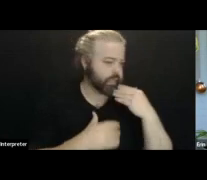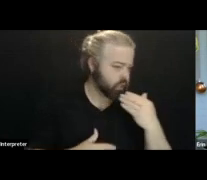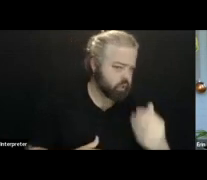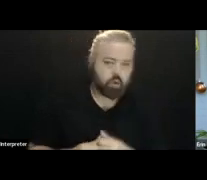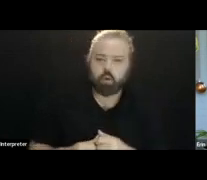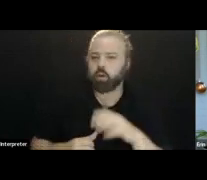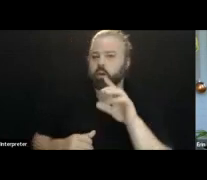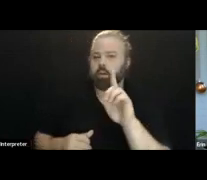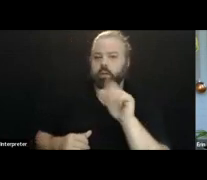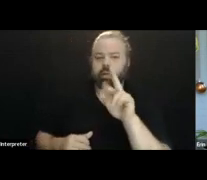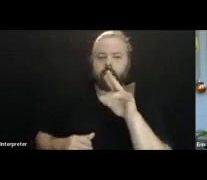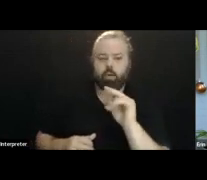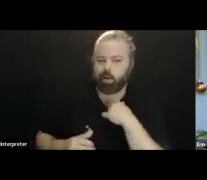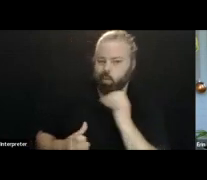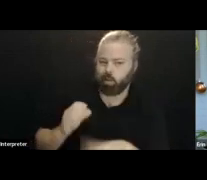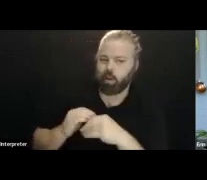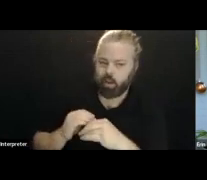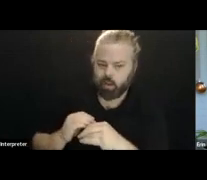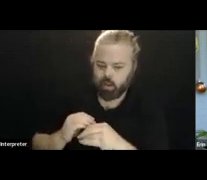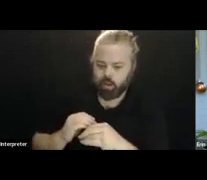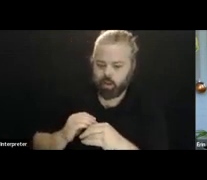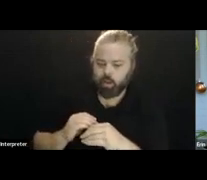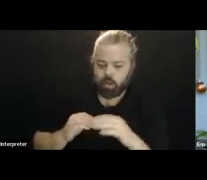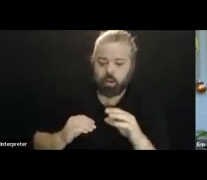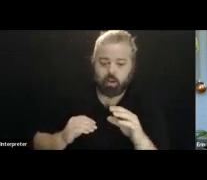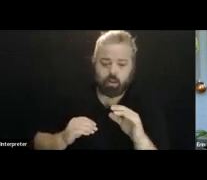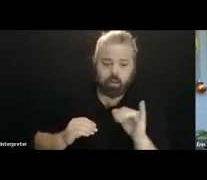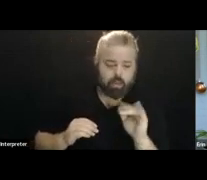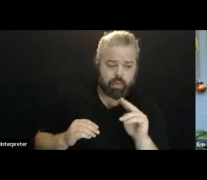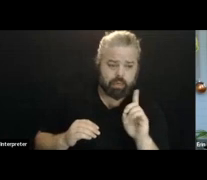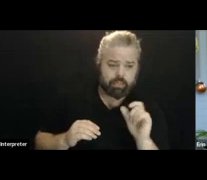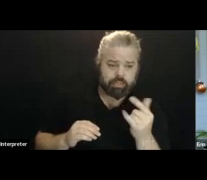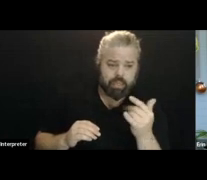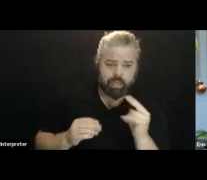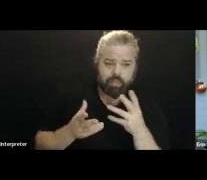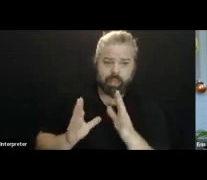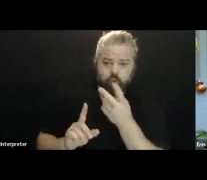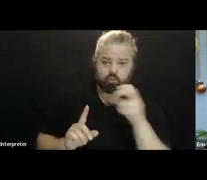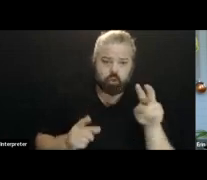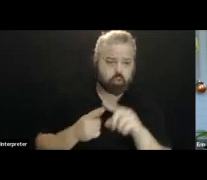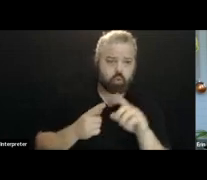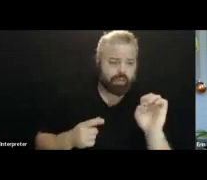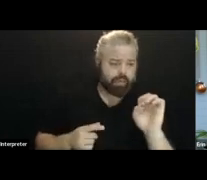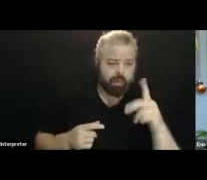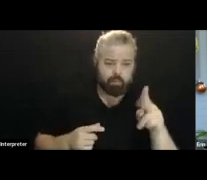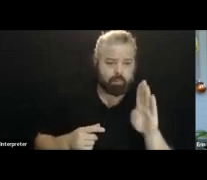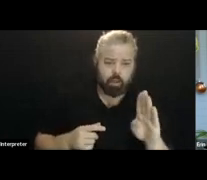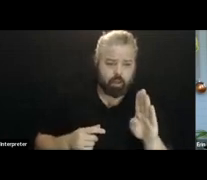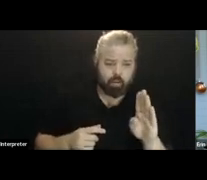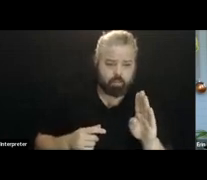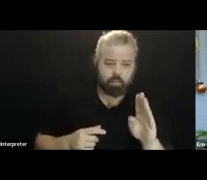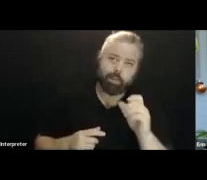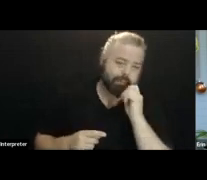in, sorry. InDesign does let you output to EPUB. It's not a quick or painless